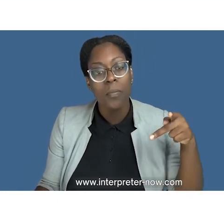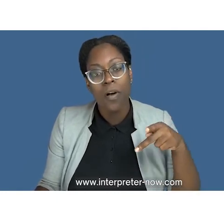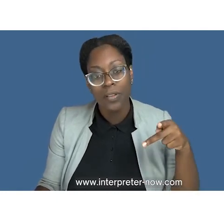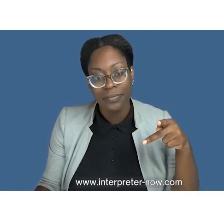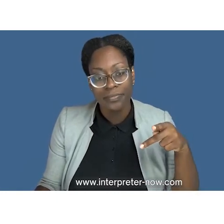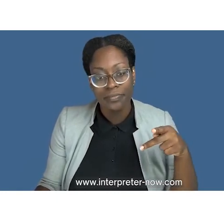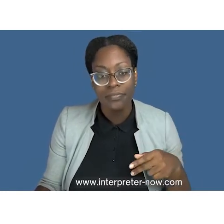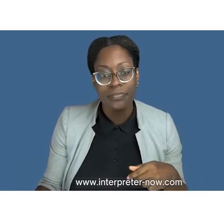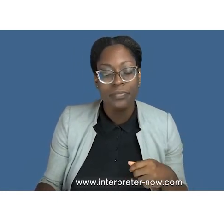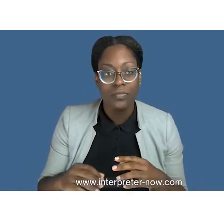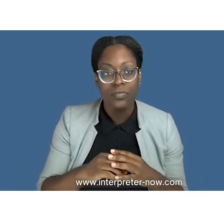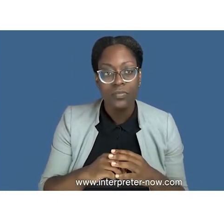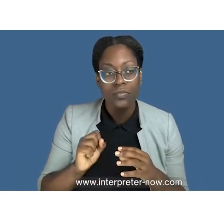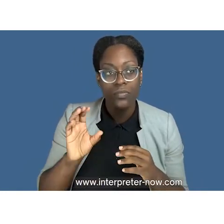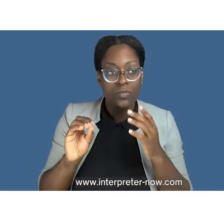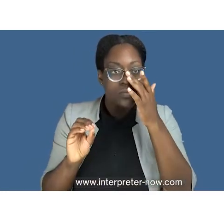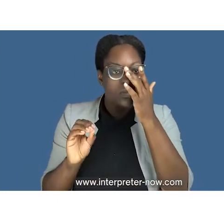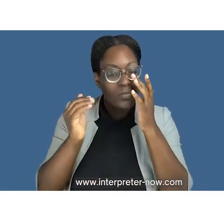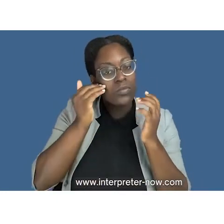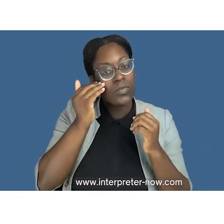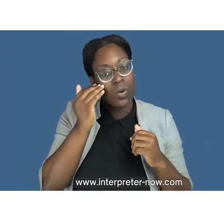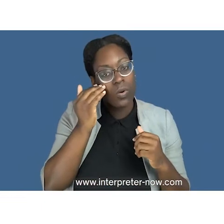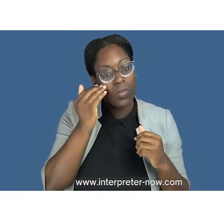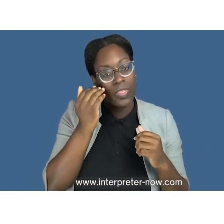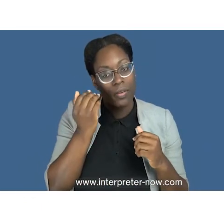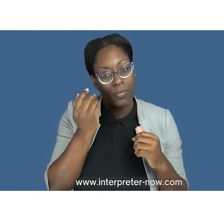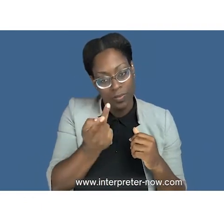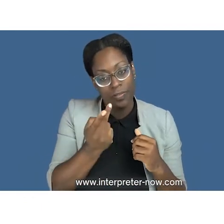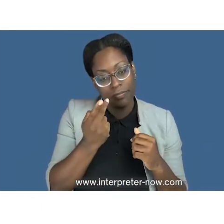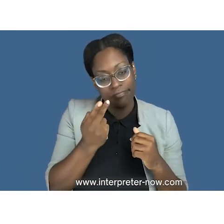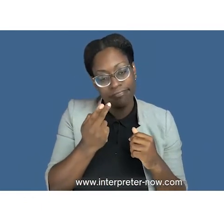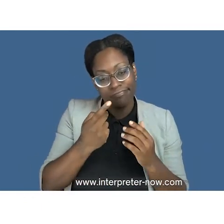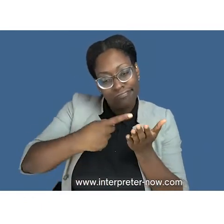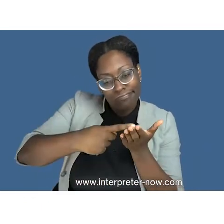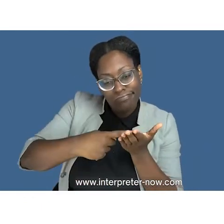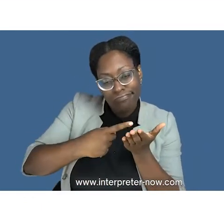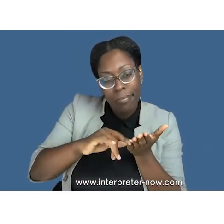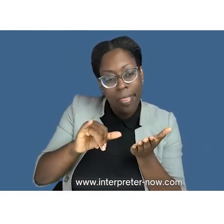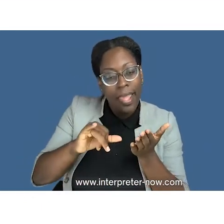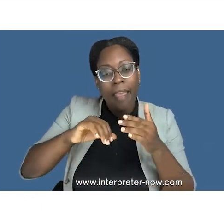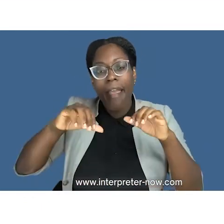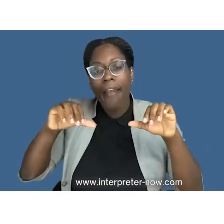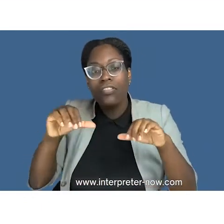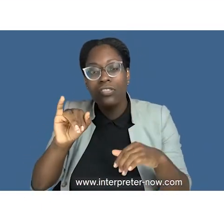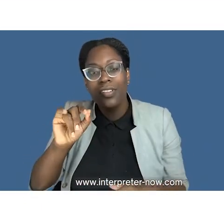about actual, let's say, items or action items. And I remember reading your book